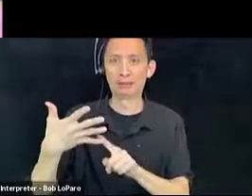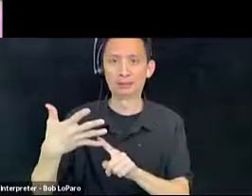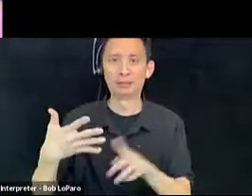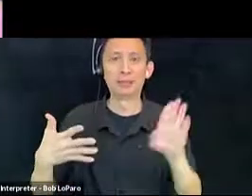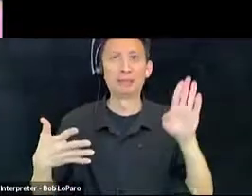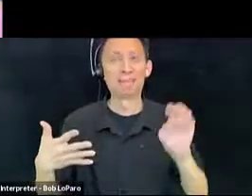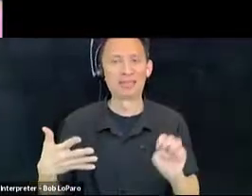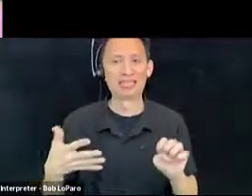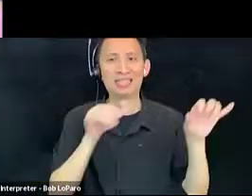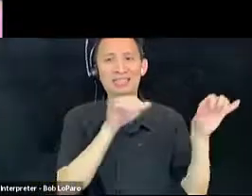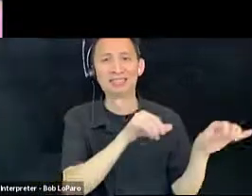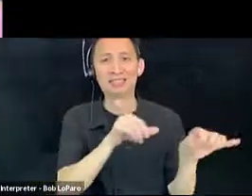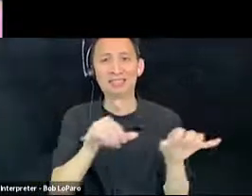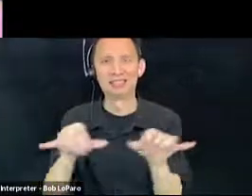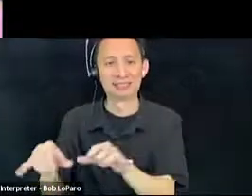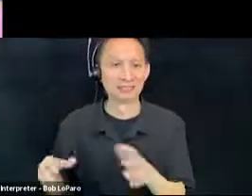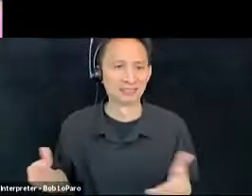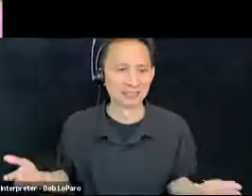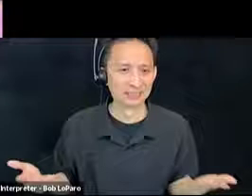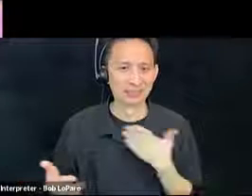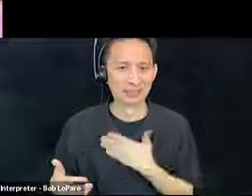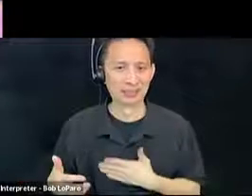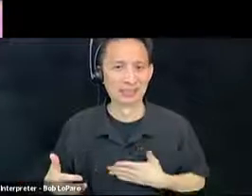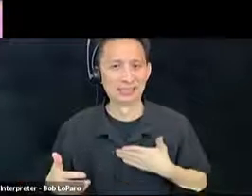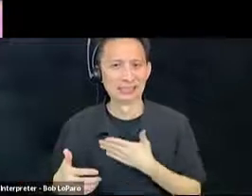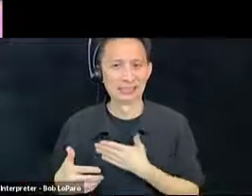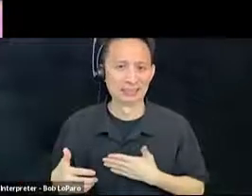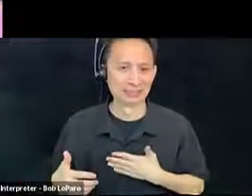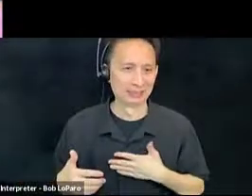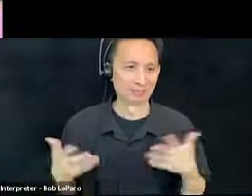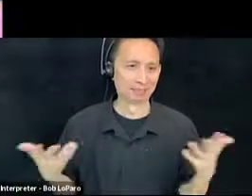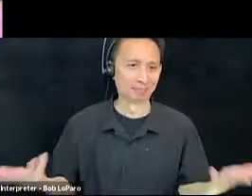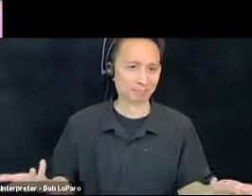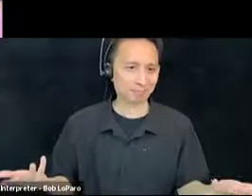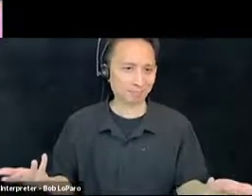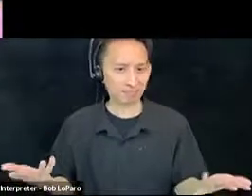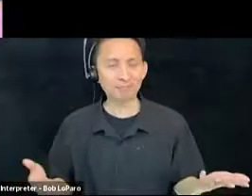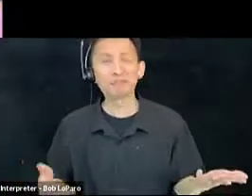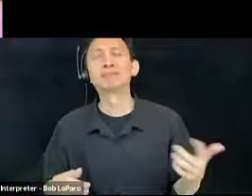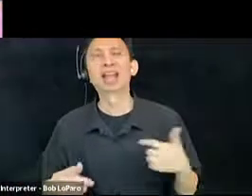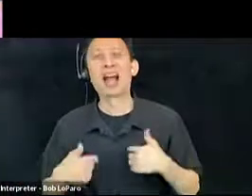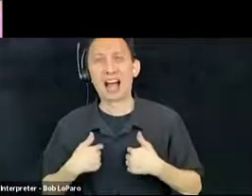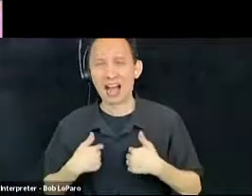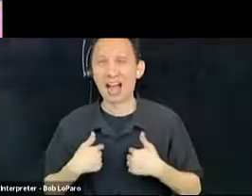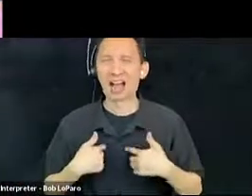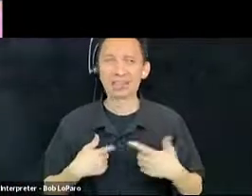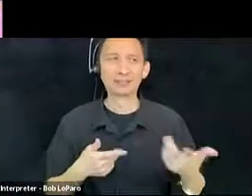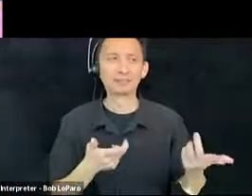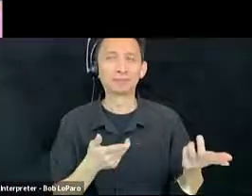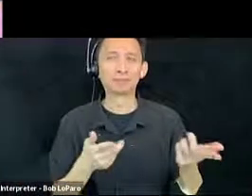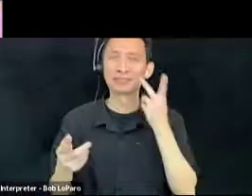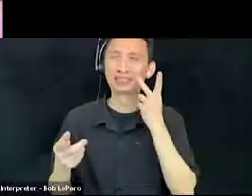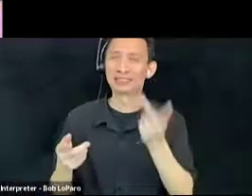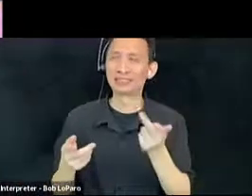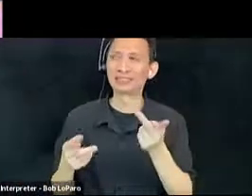that's not just with our symbols, but that's with our language. I work with a team, and actually you'll see that student in a minute,